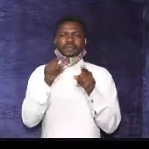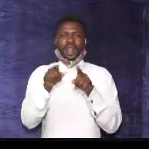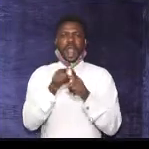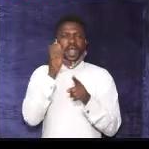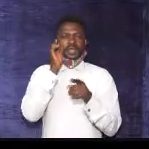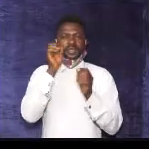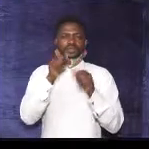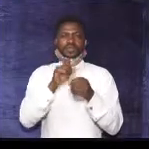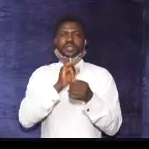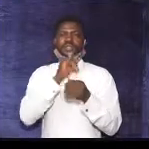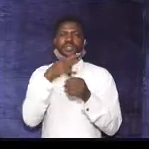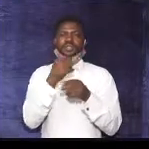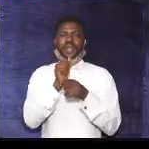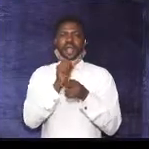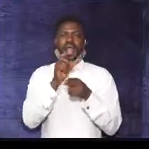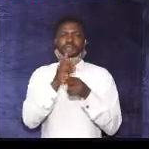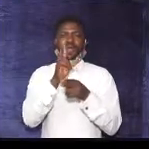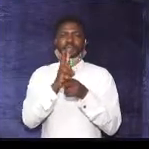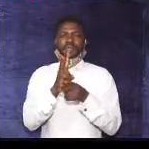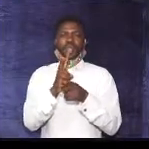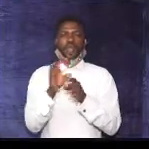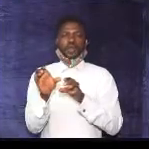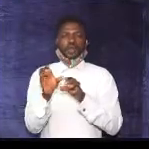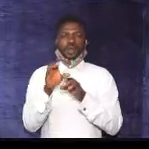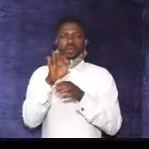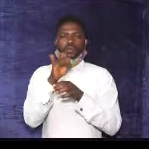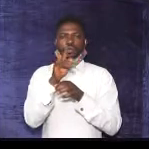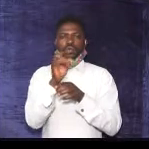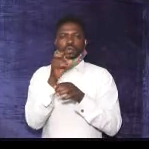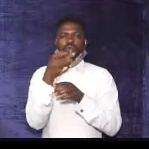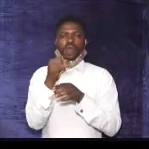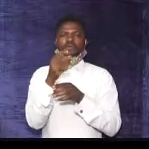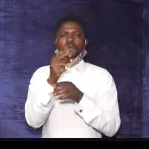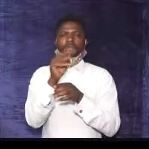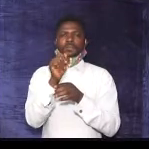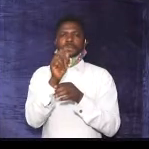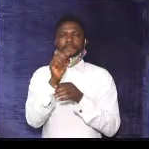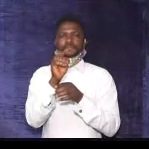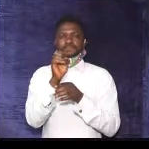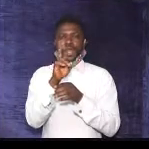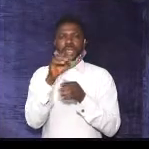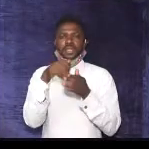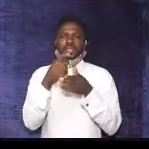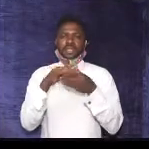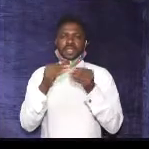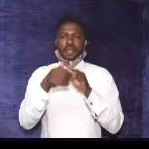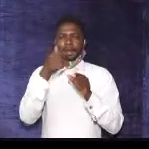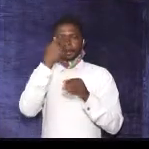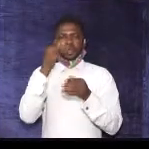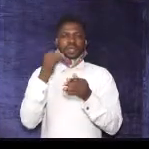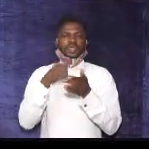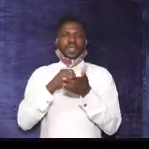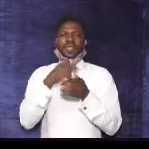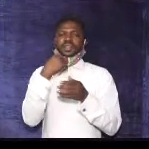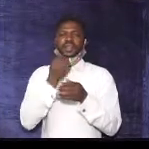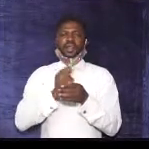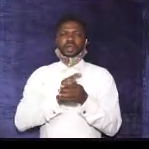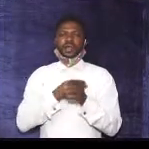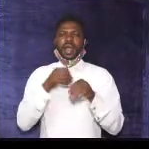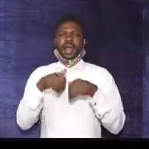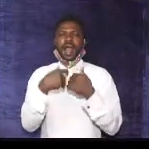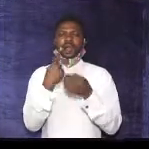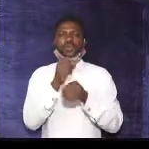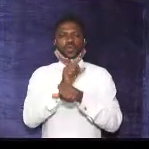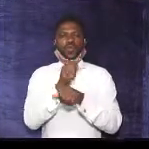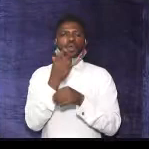As fast as he could is the adverbial clause of manner in the sentence. Why did we say that? Because it tells